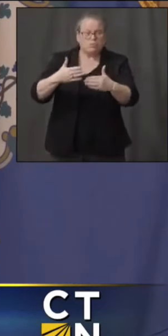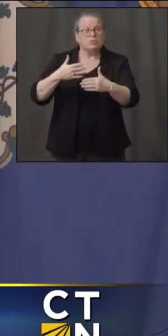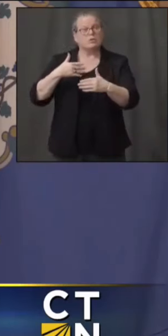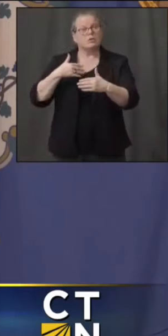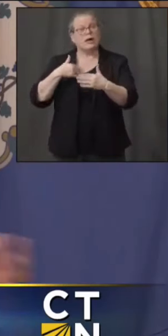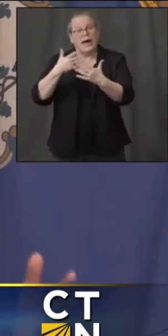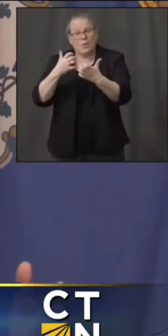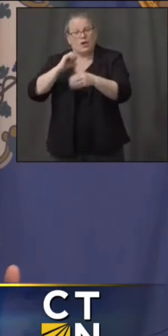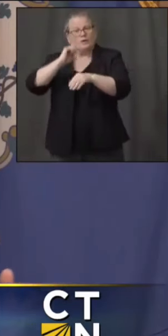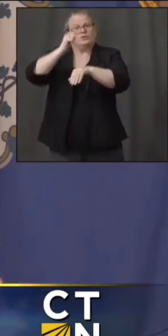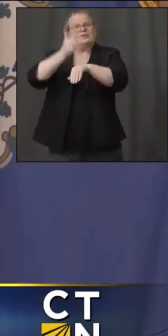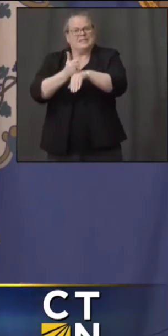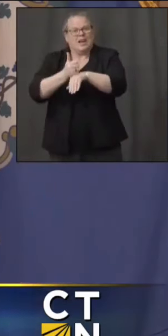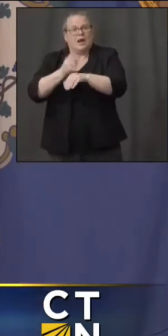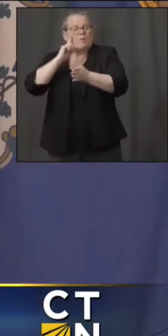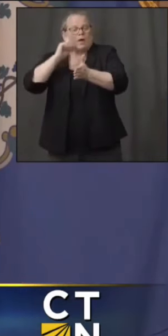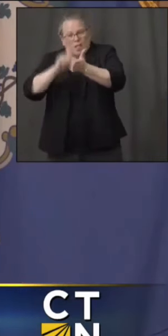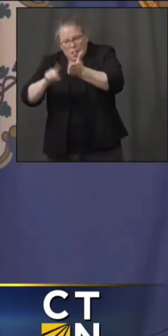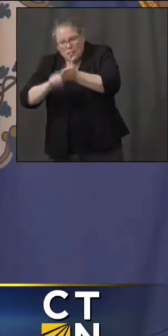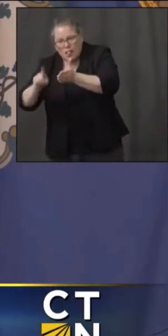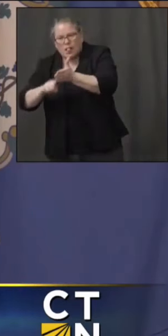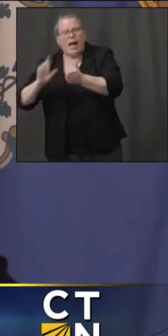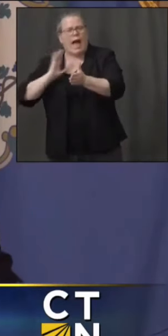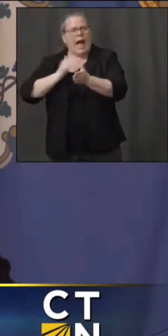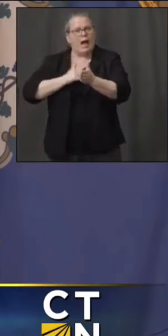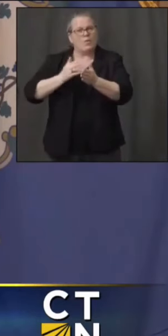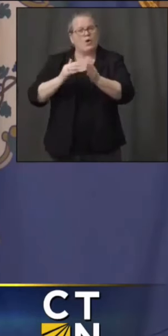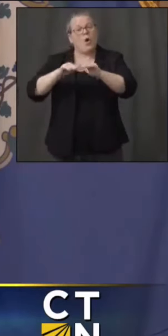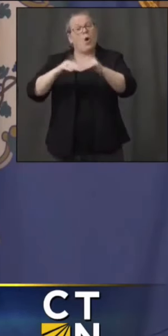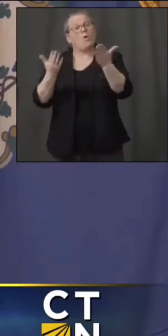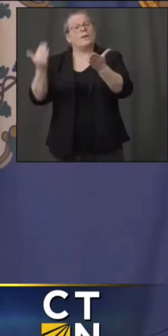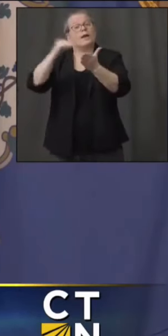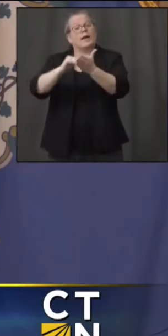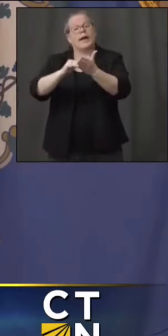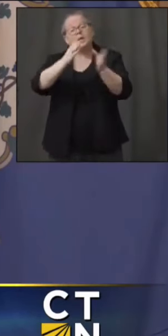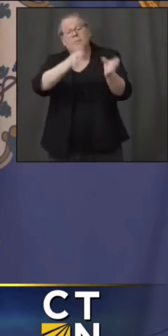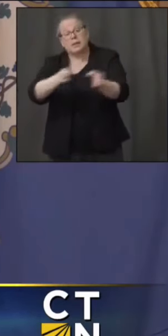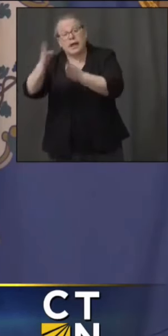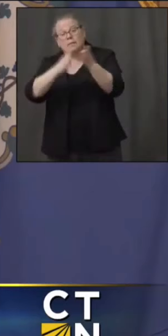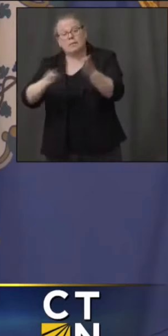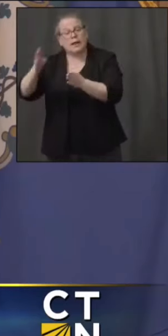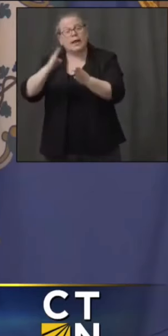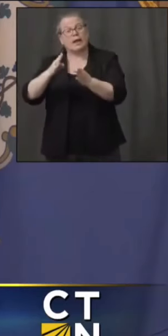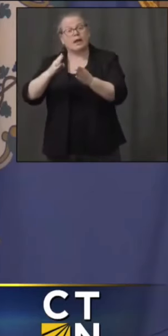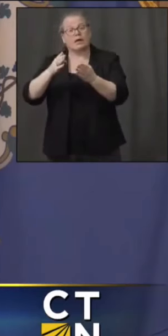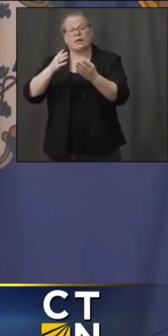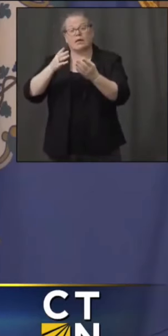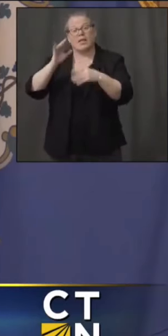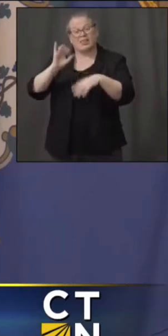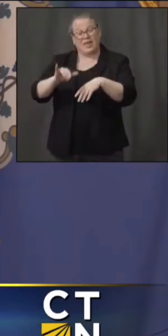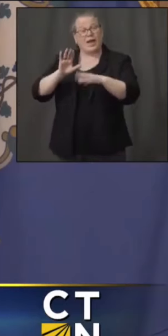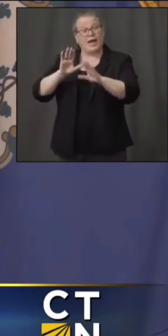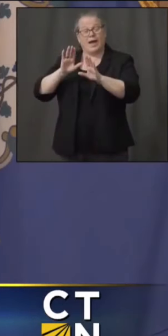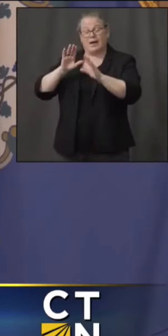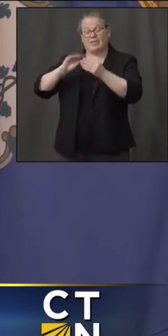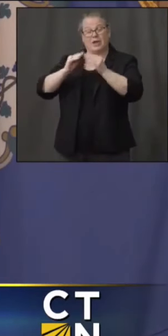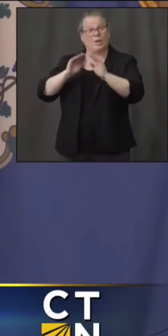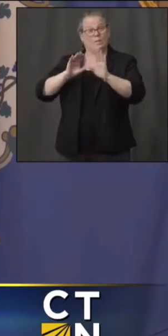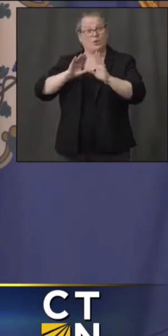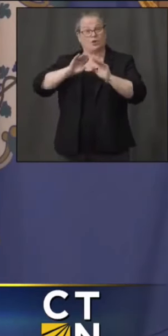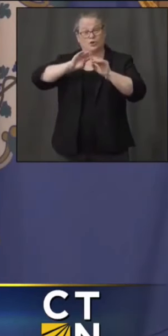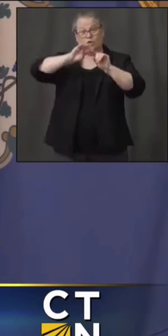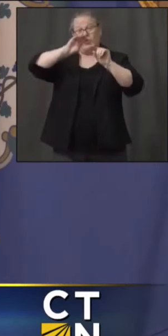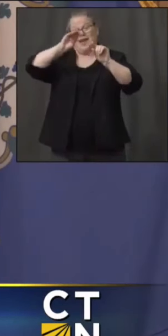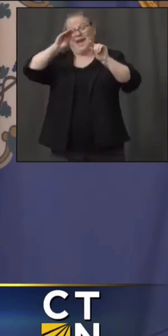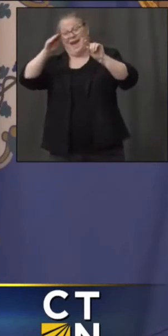than a week. So we can start our reopening strategy 14 days after as the downcline from the